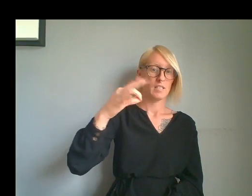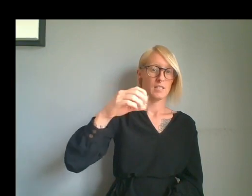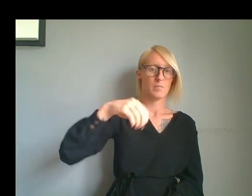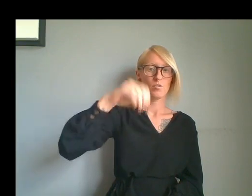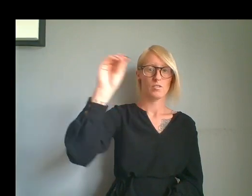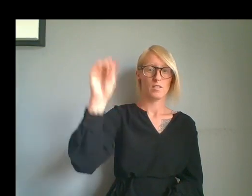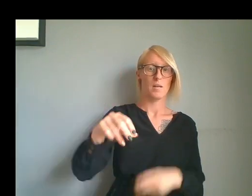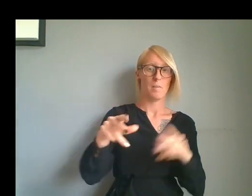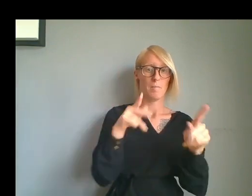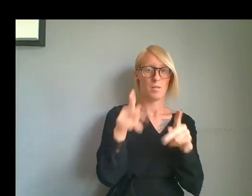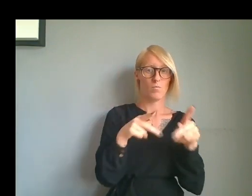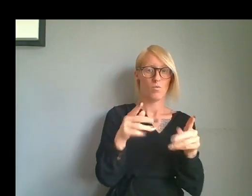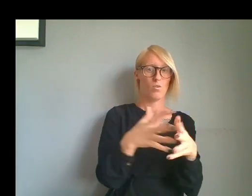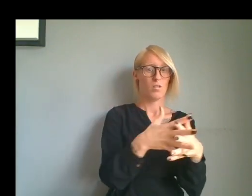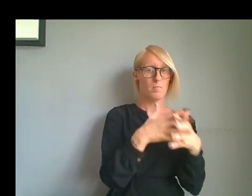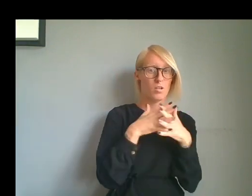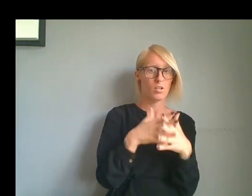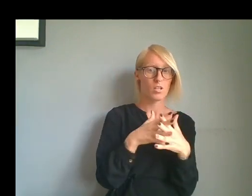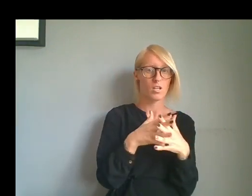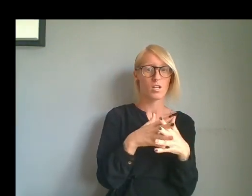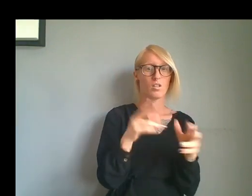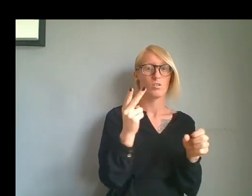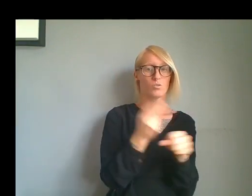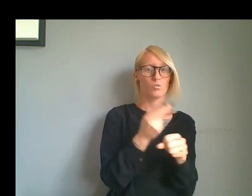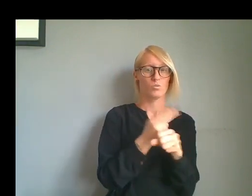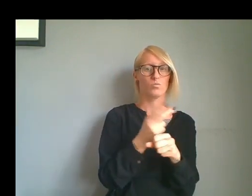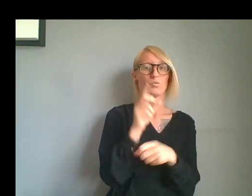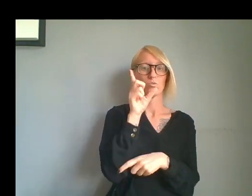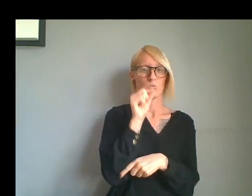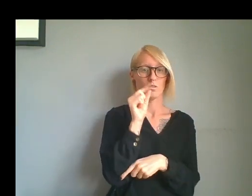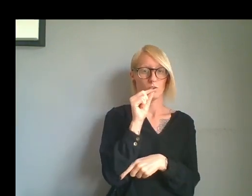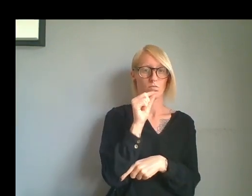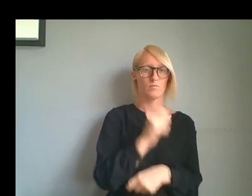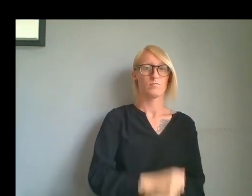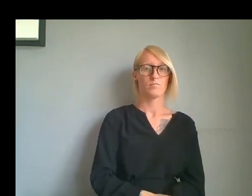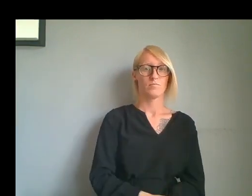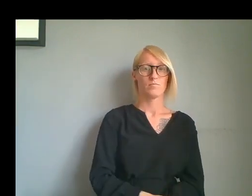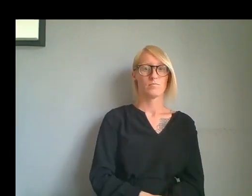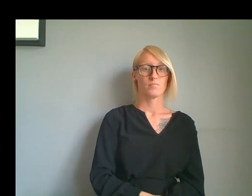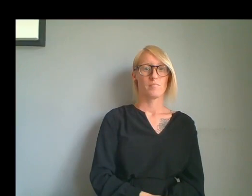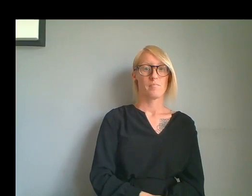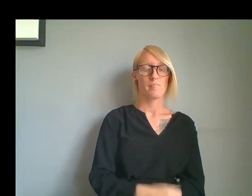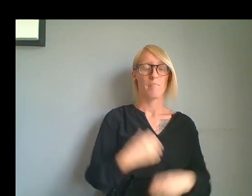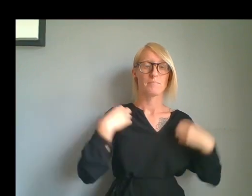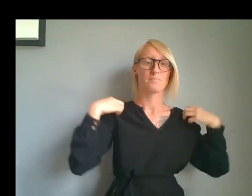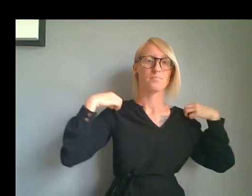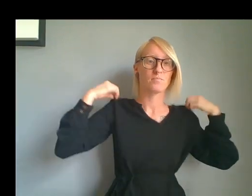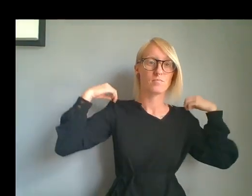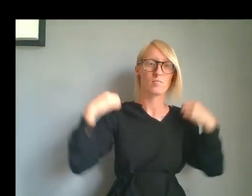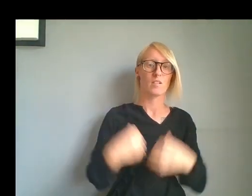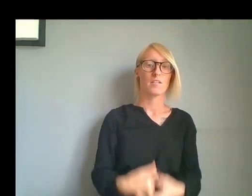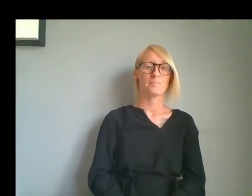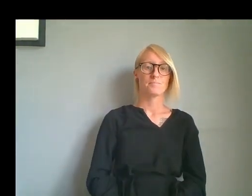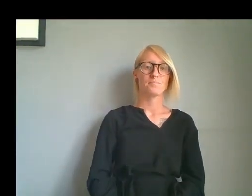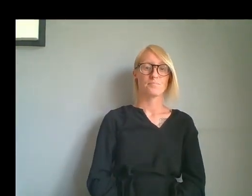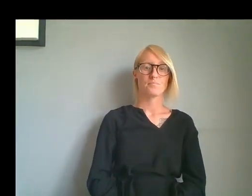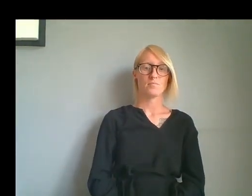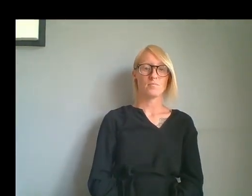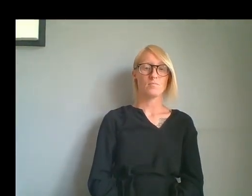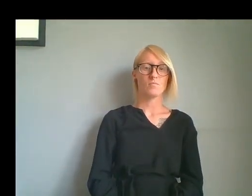Maybe they set up an account and they do it once in a while. I just think it's interesting that it shows how much that use has grown. Yeah, it was